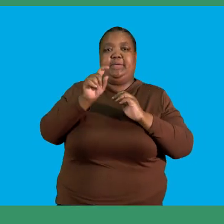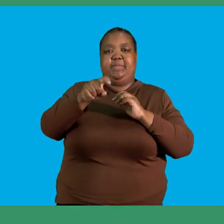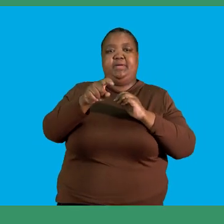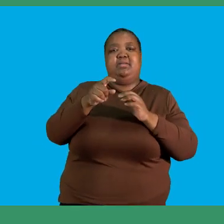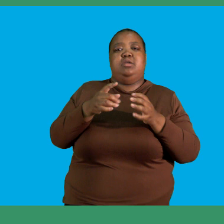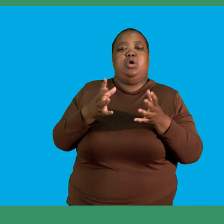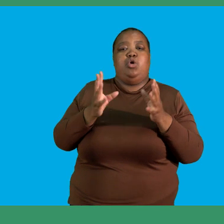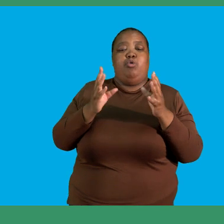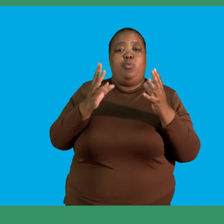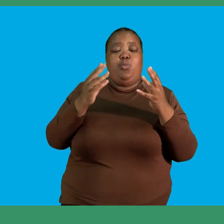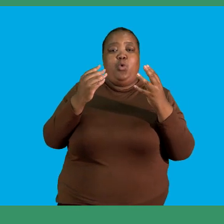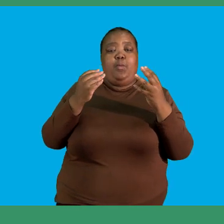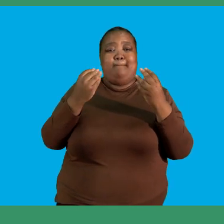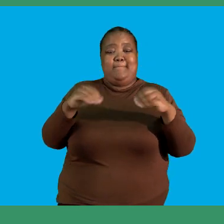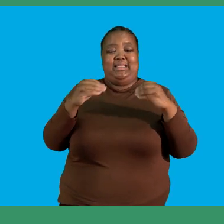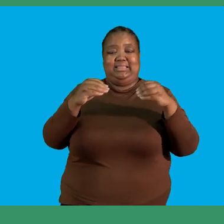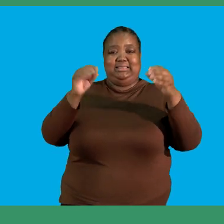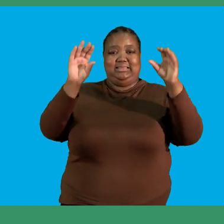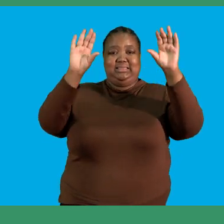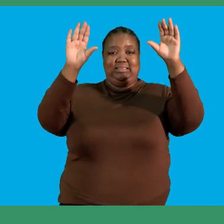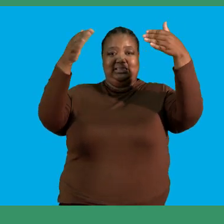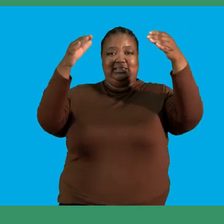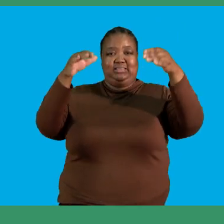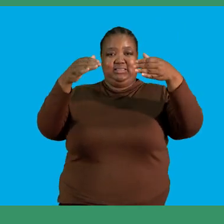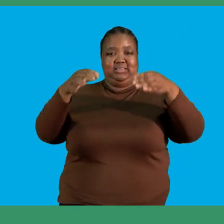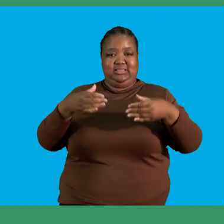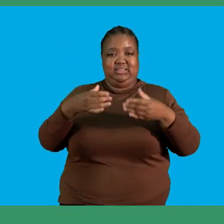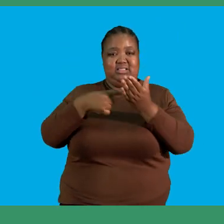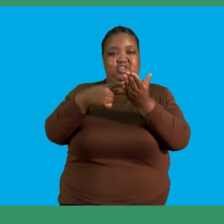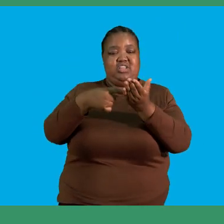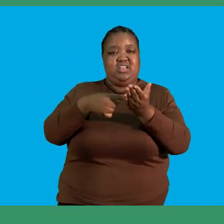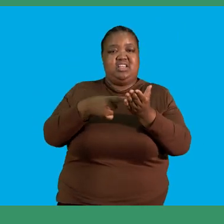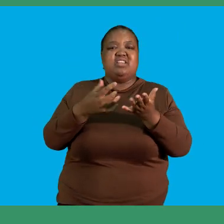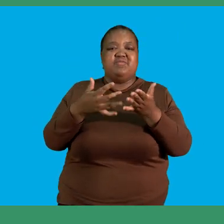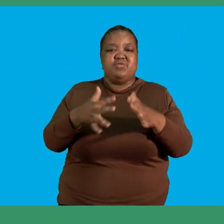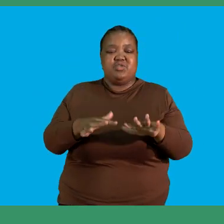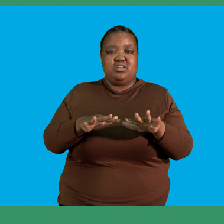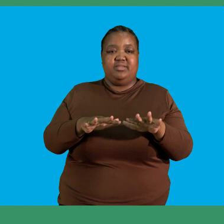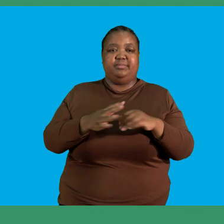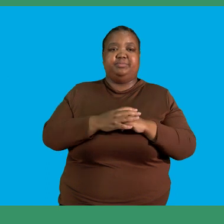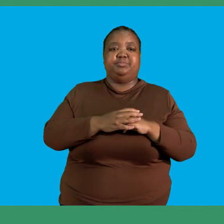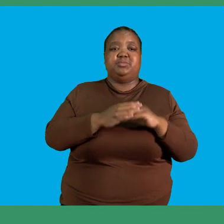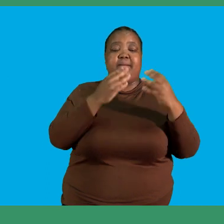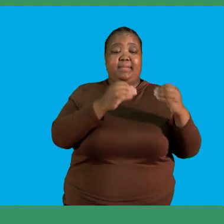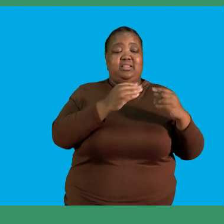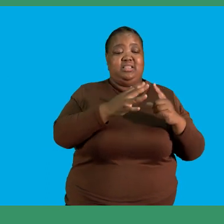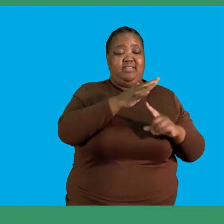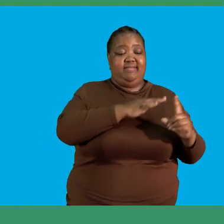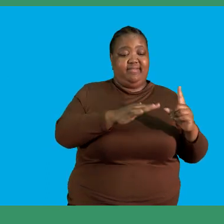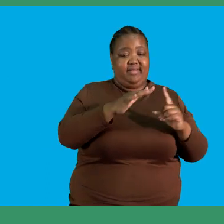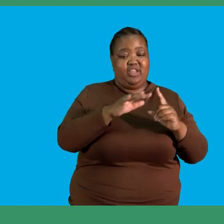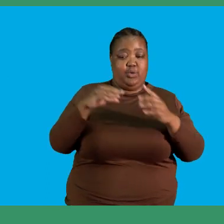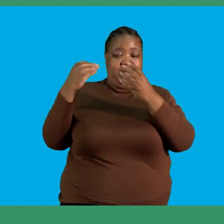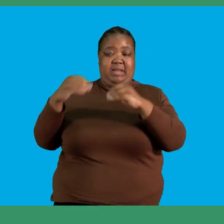also looked at the business sectors. Now, do not confuse the business environments with the business sectors.